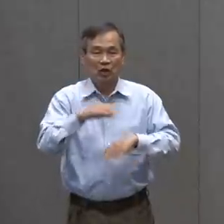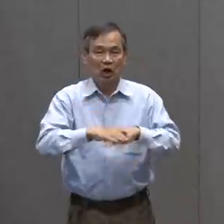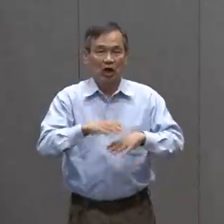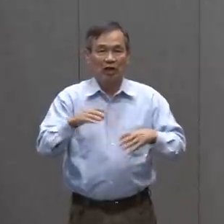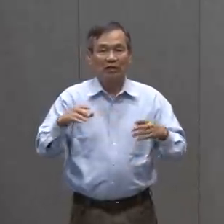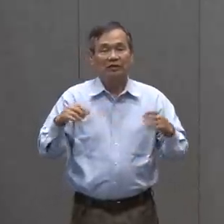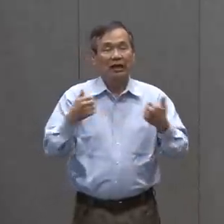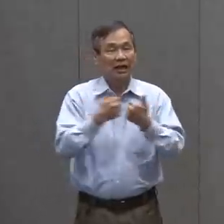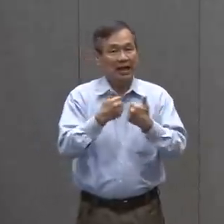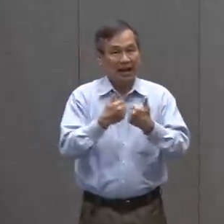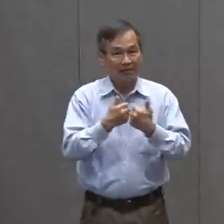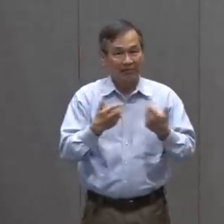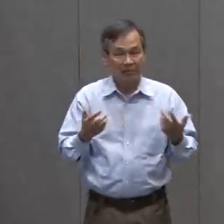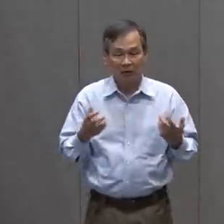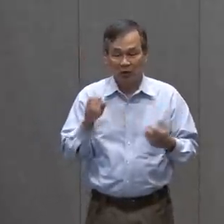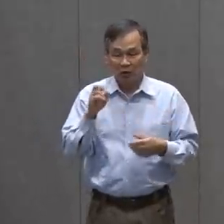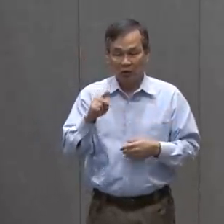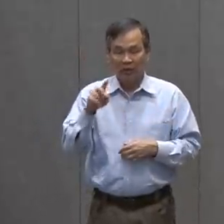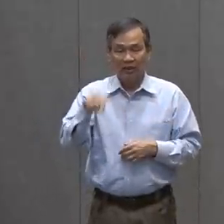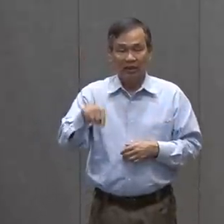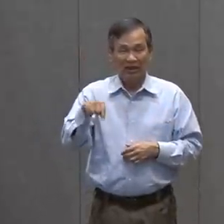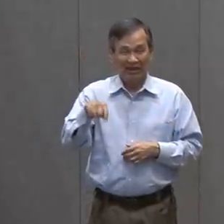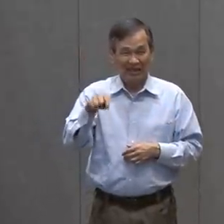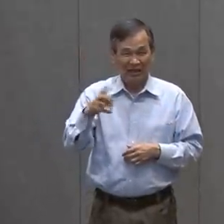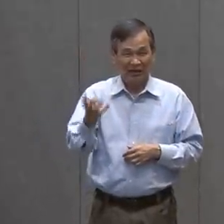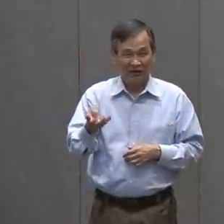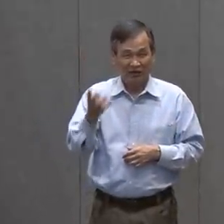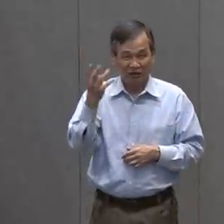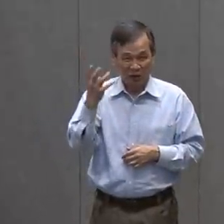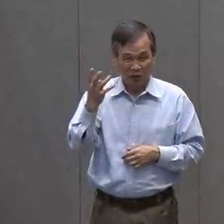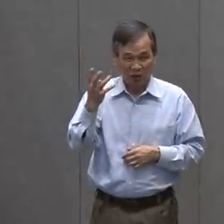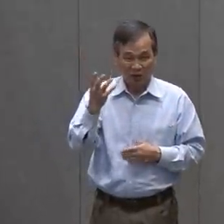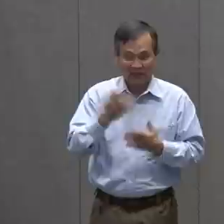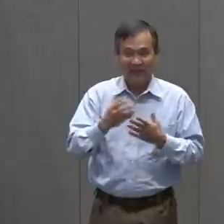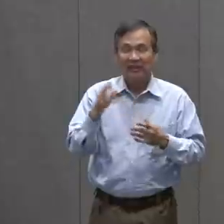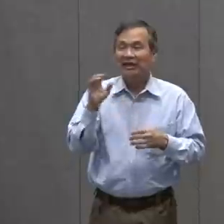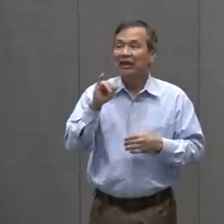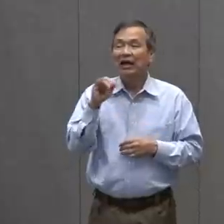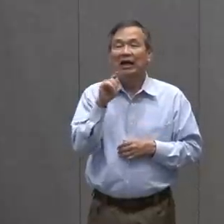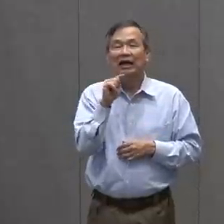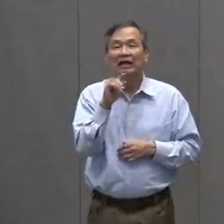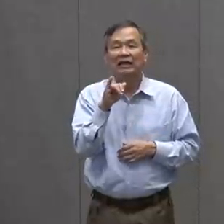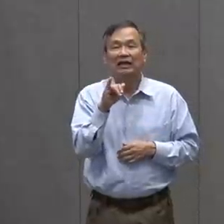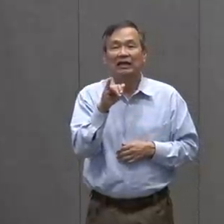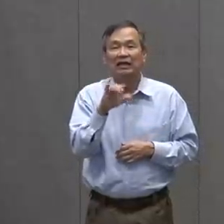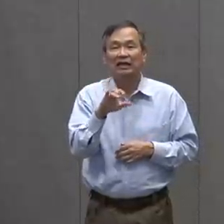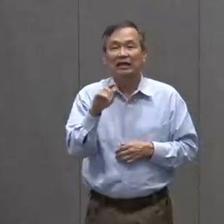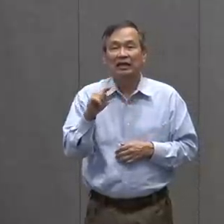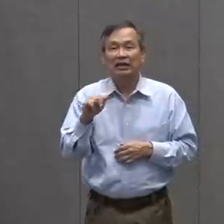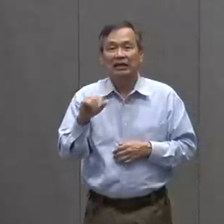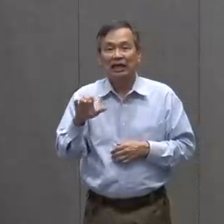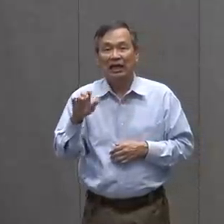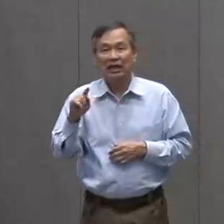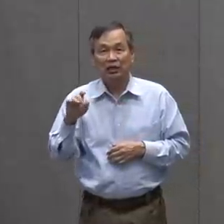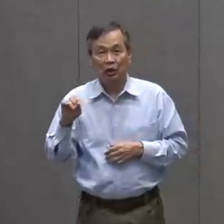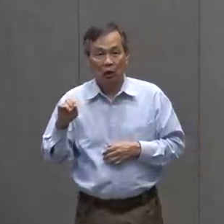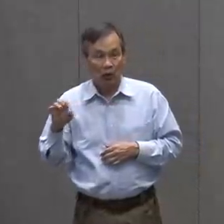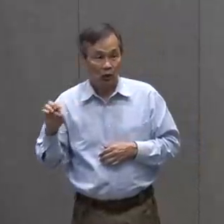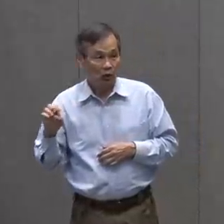well. So you're going to need 4 counters. And this is kind of like tic-tac-toe. How many of you have ever played